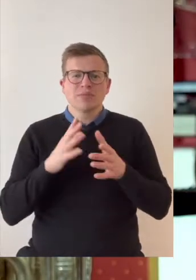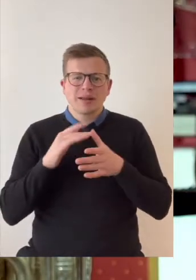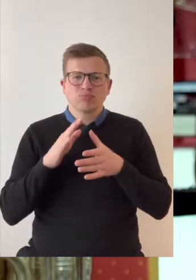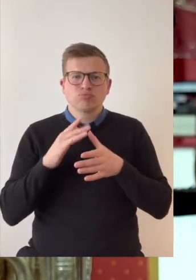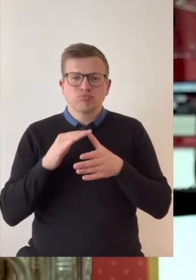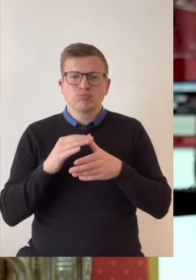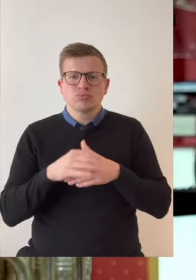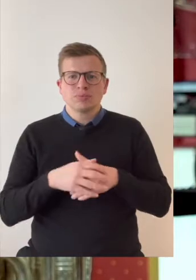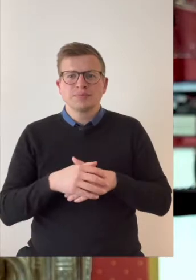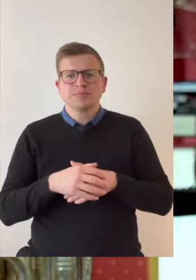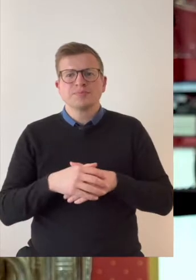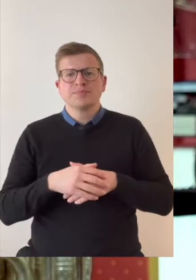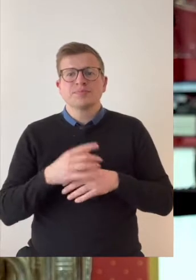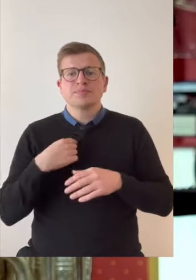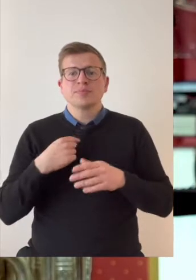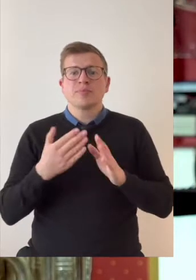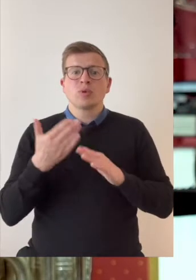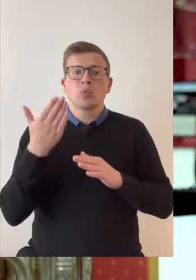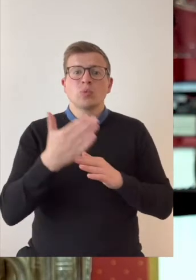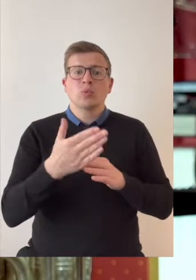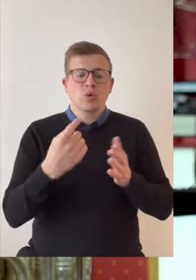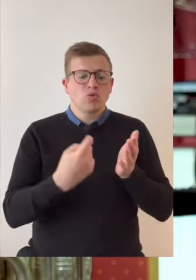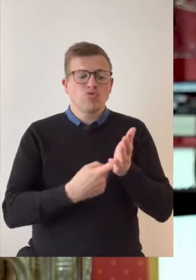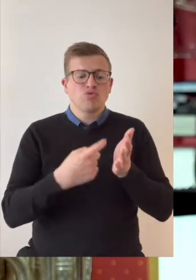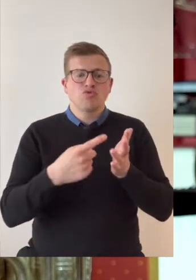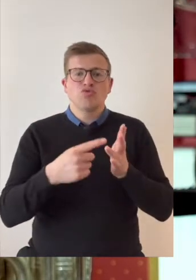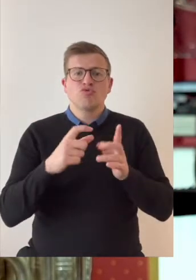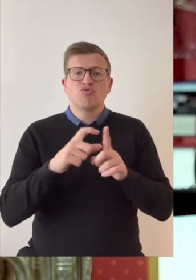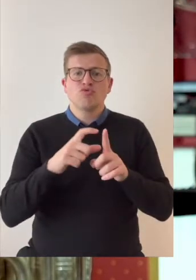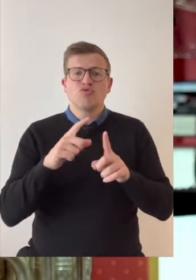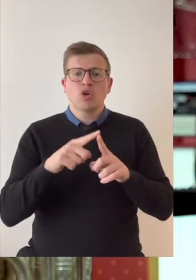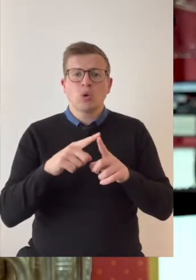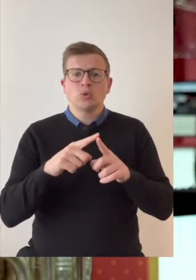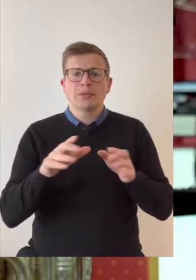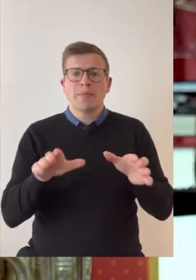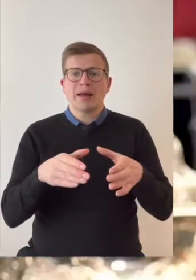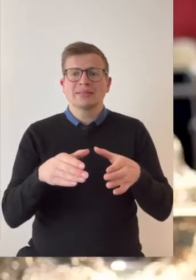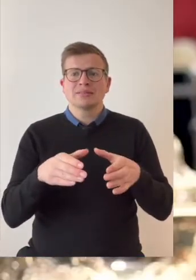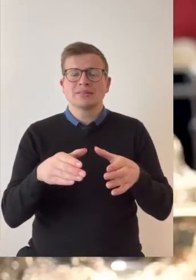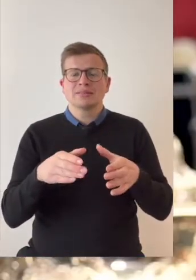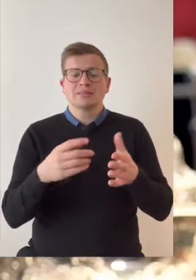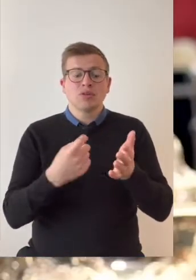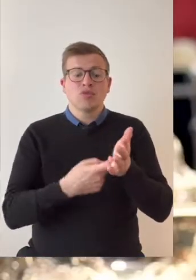5 or 6 months of playing, I went into the road band